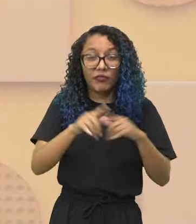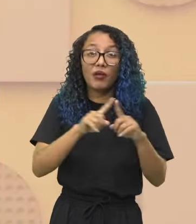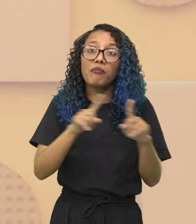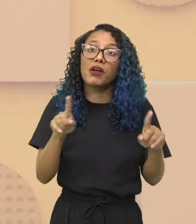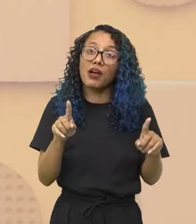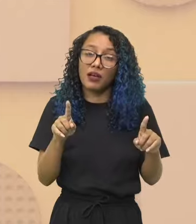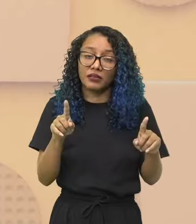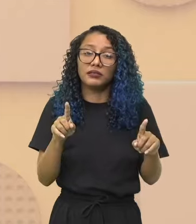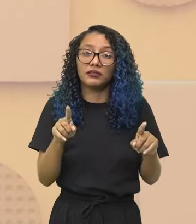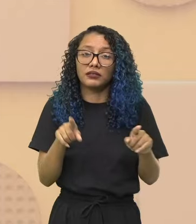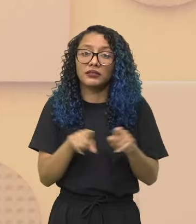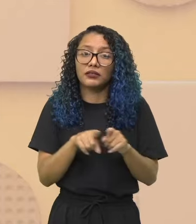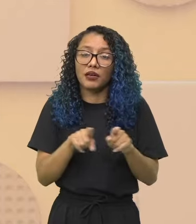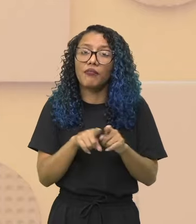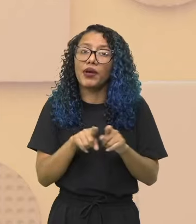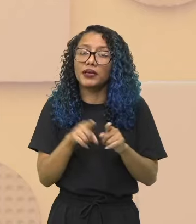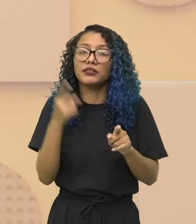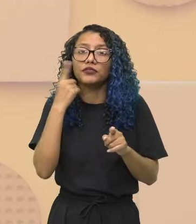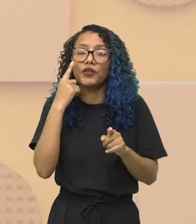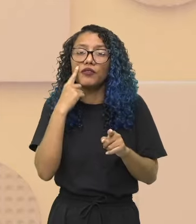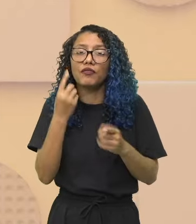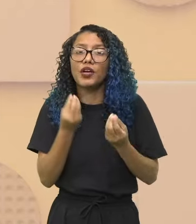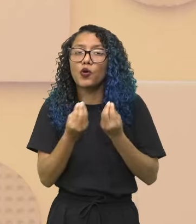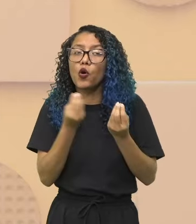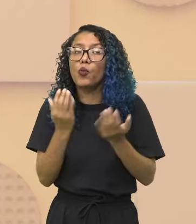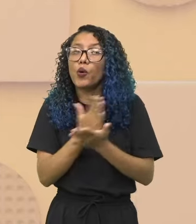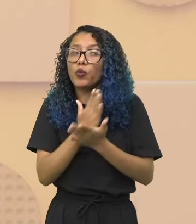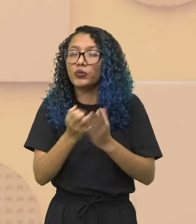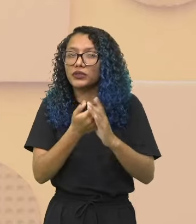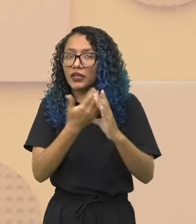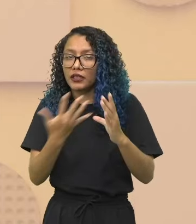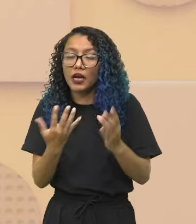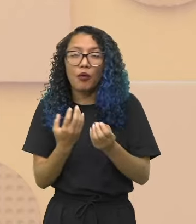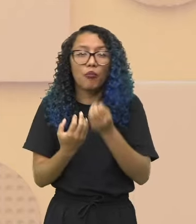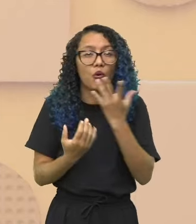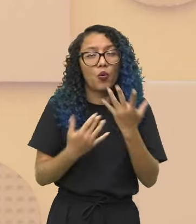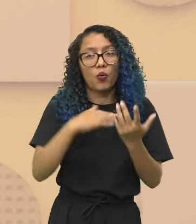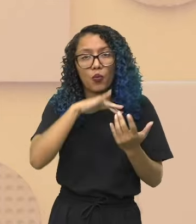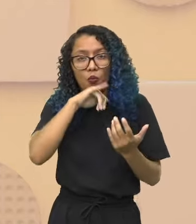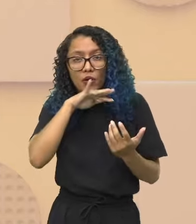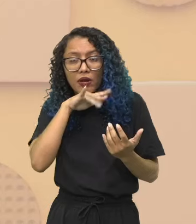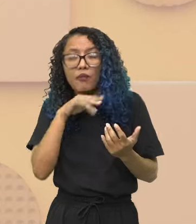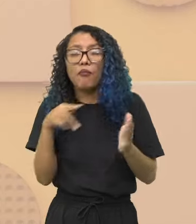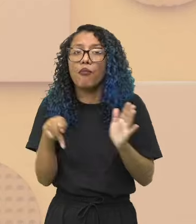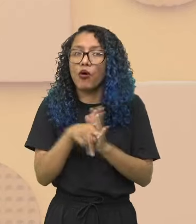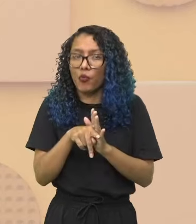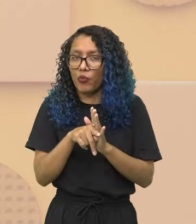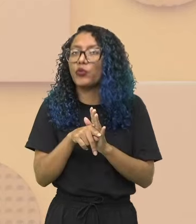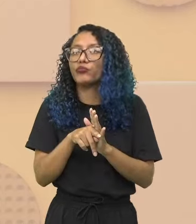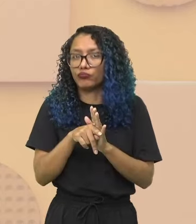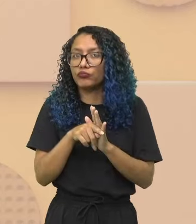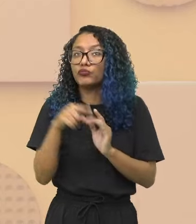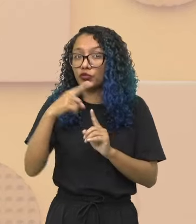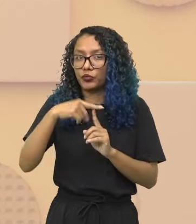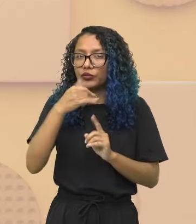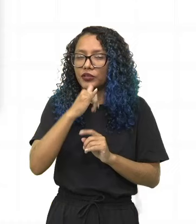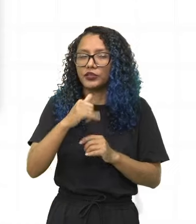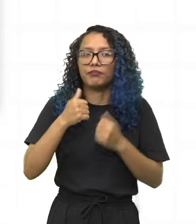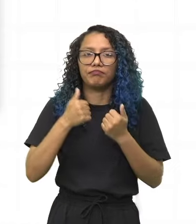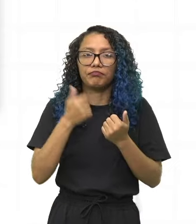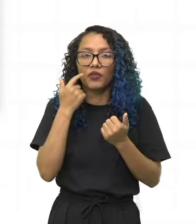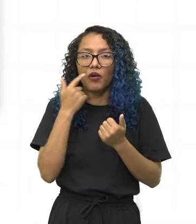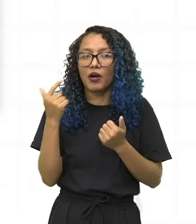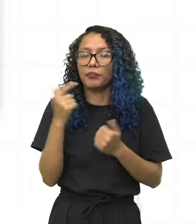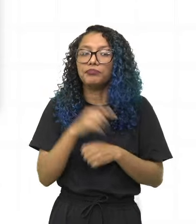some advantages and disadvantages of this energy source. We have a graph for you to observe.